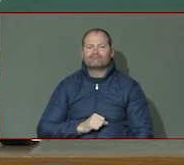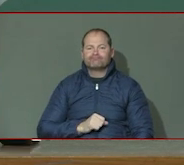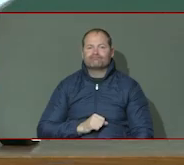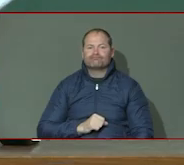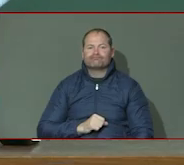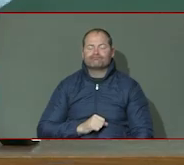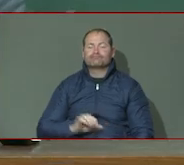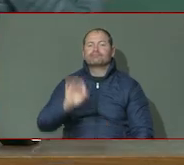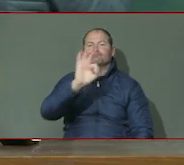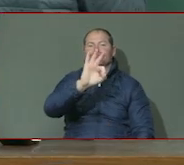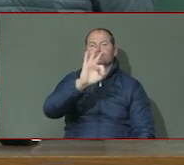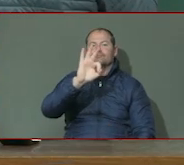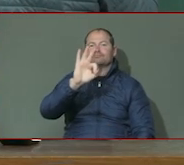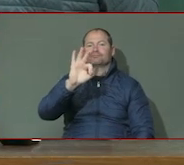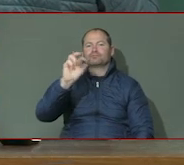That